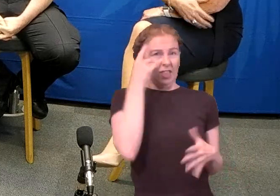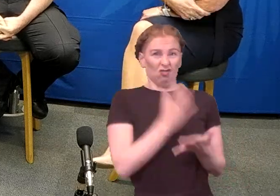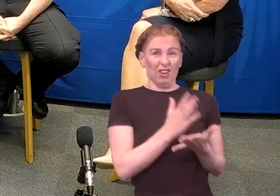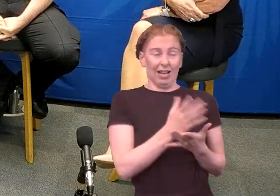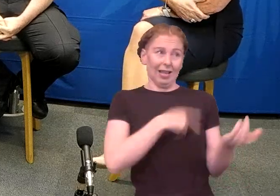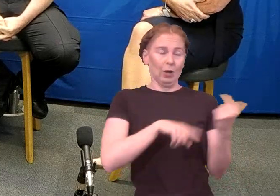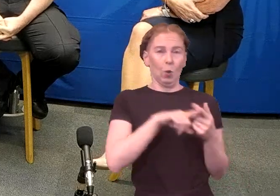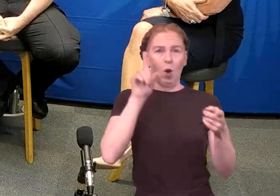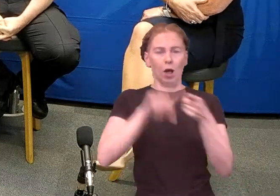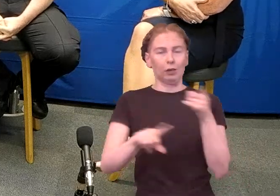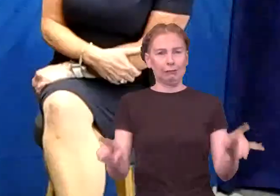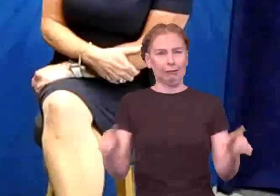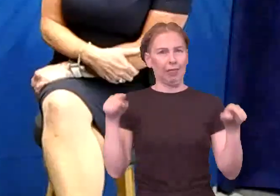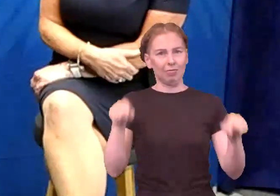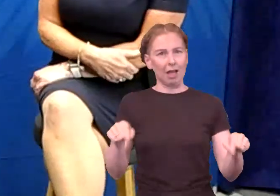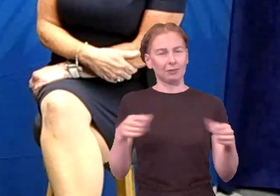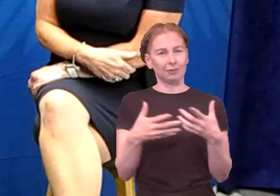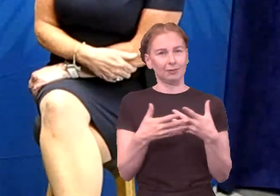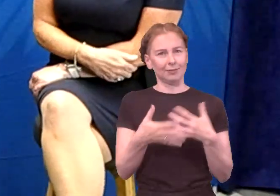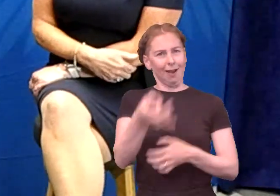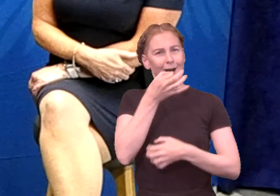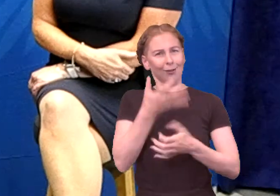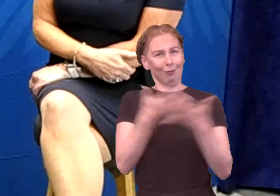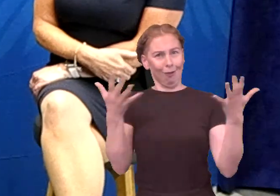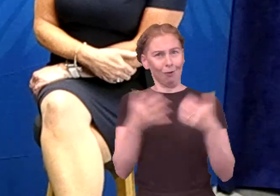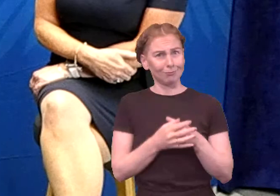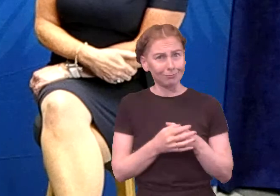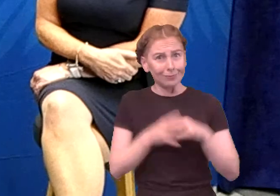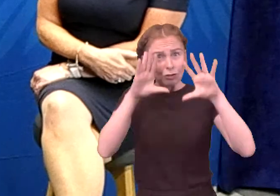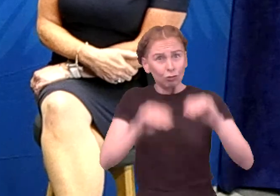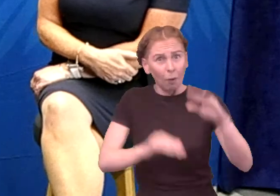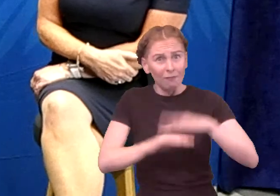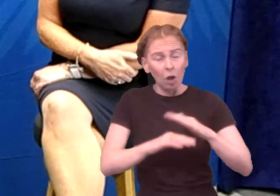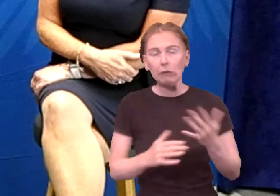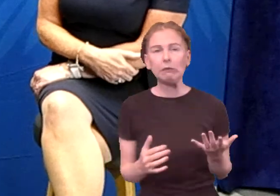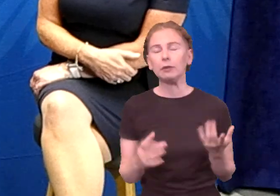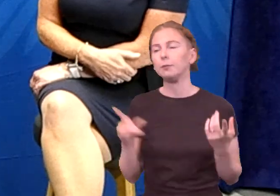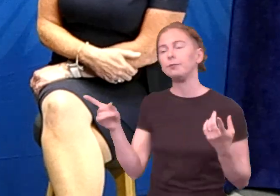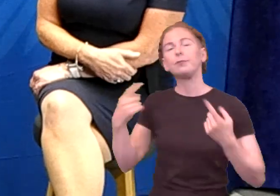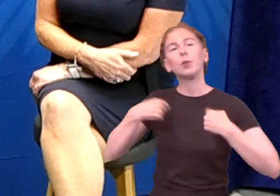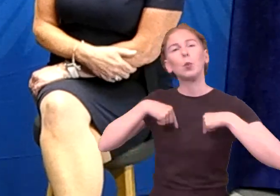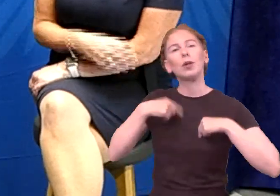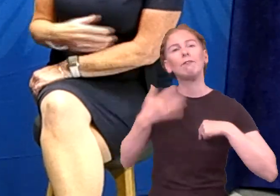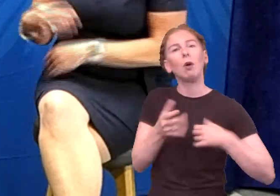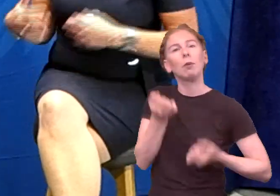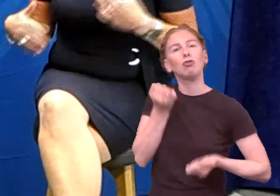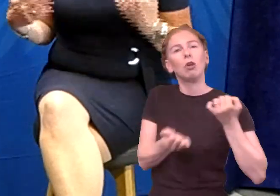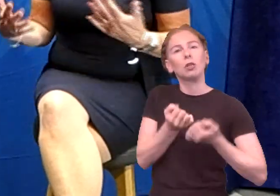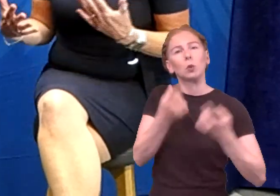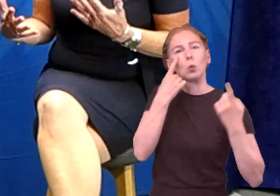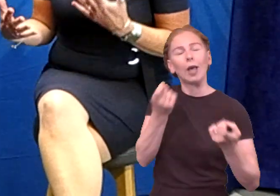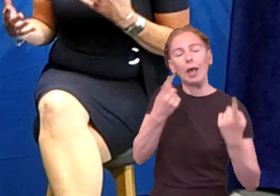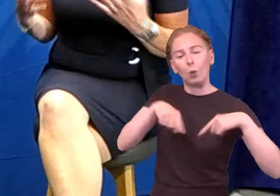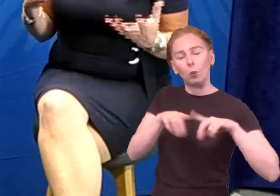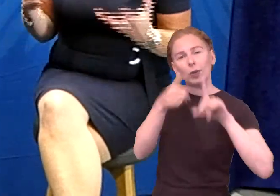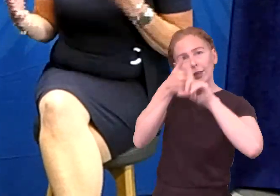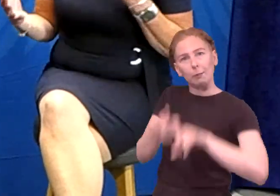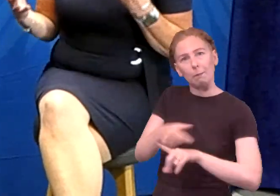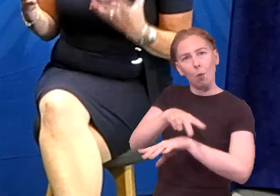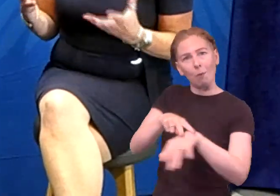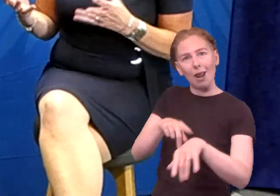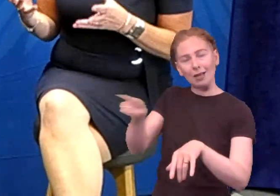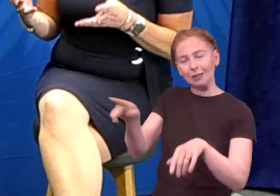from Justice and Care and that victim identification, part of our role is supporting the police in actually identifying victims from offenders. It's a